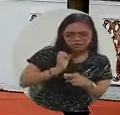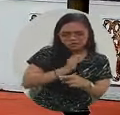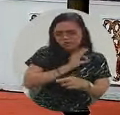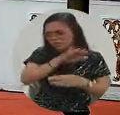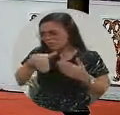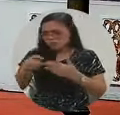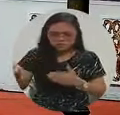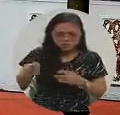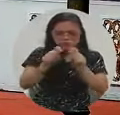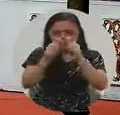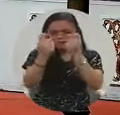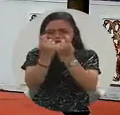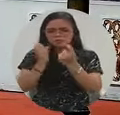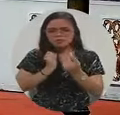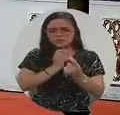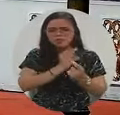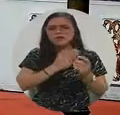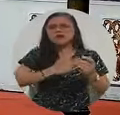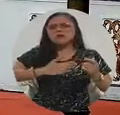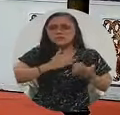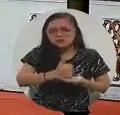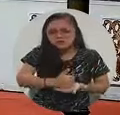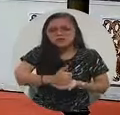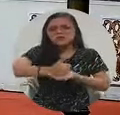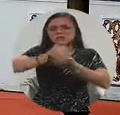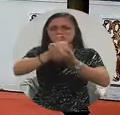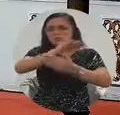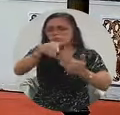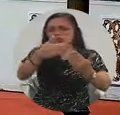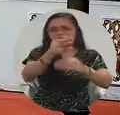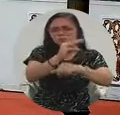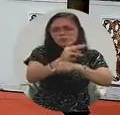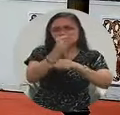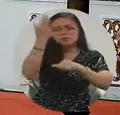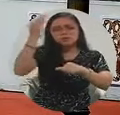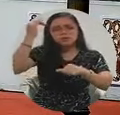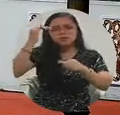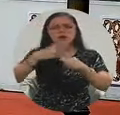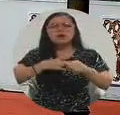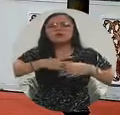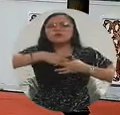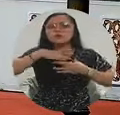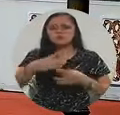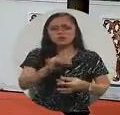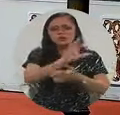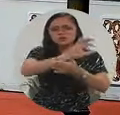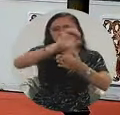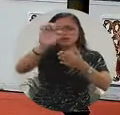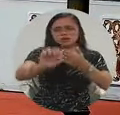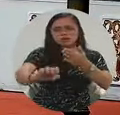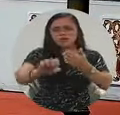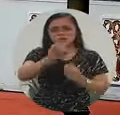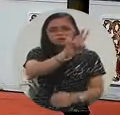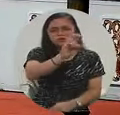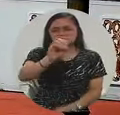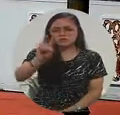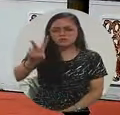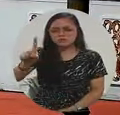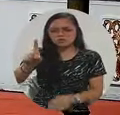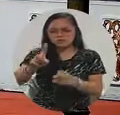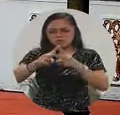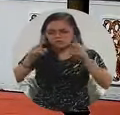staff, saturation staff, all of them, dear Lord, please help them, because we like to finish 2021